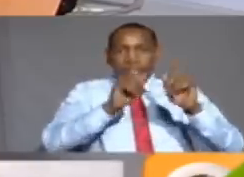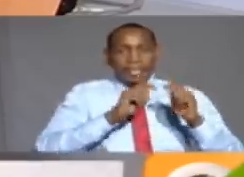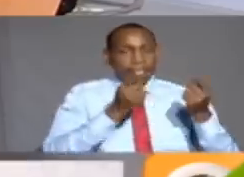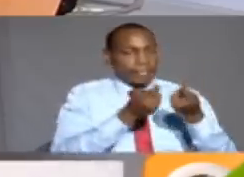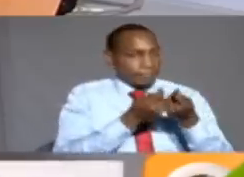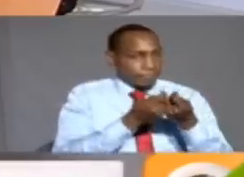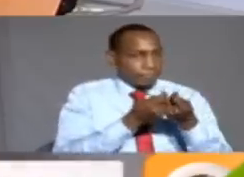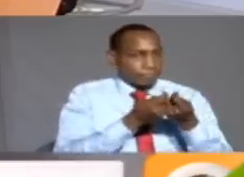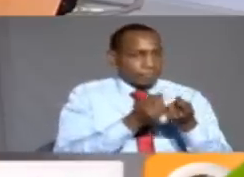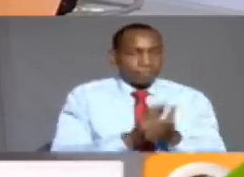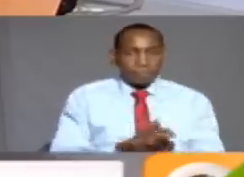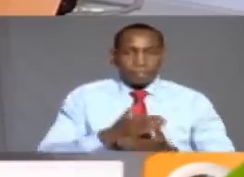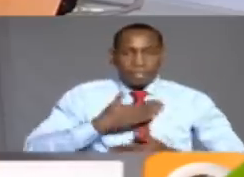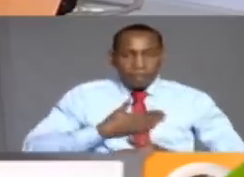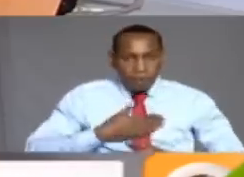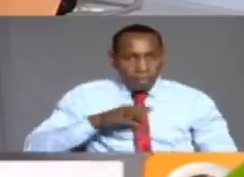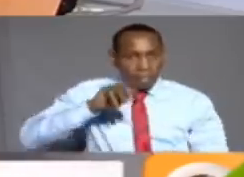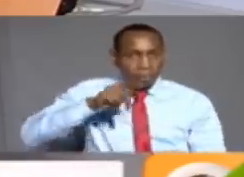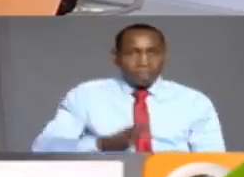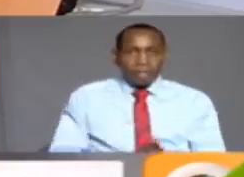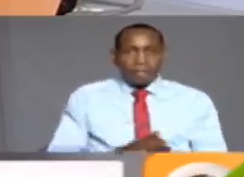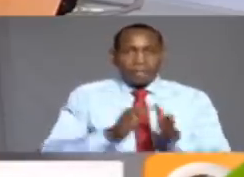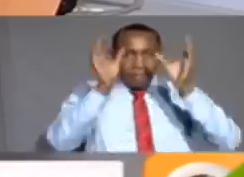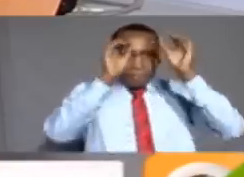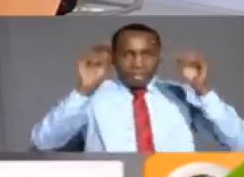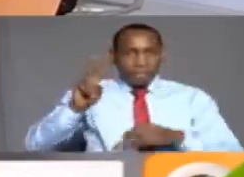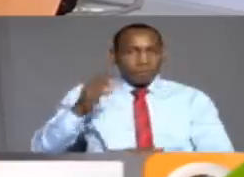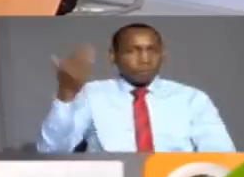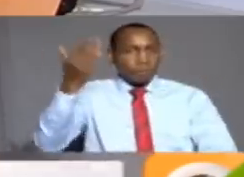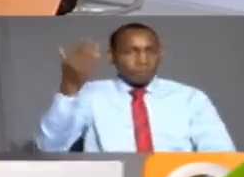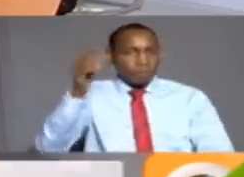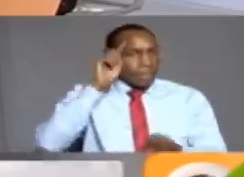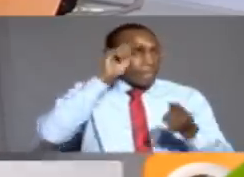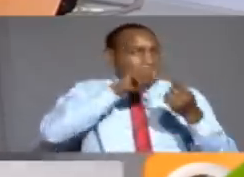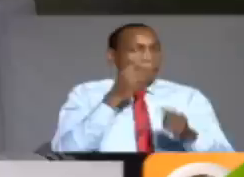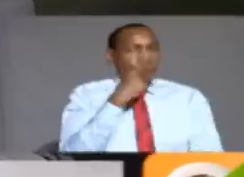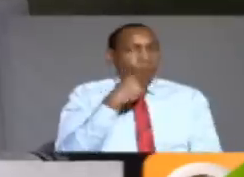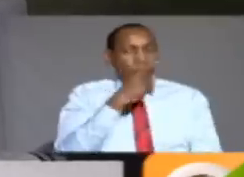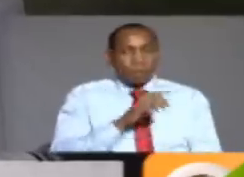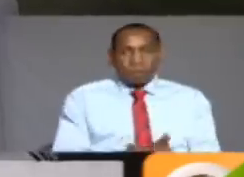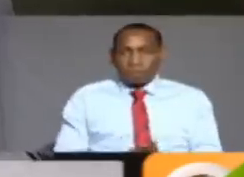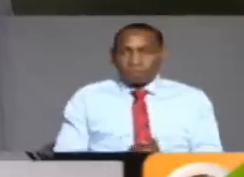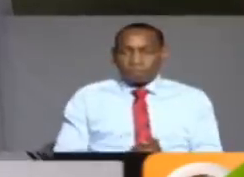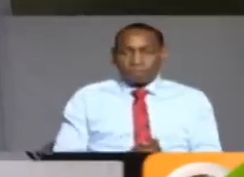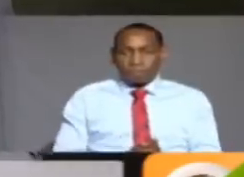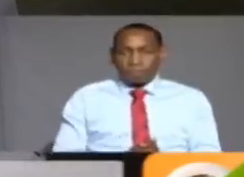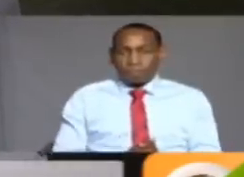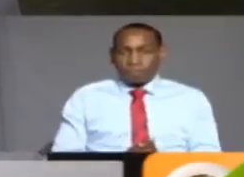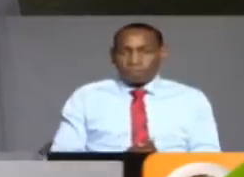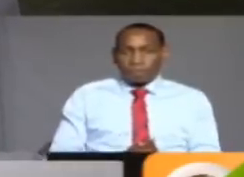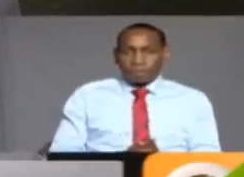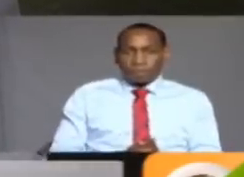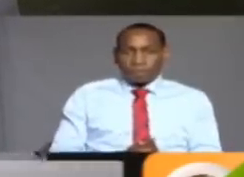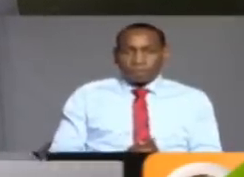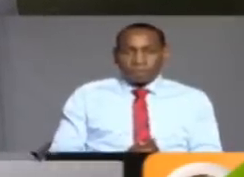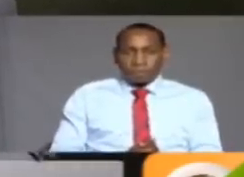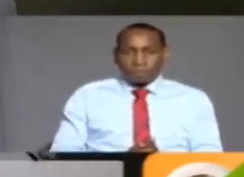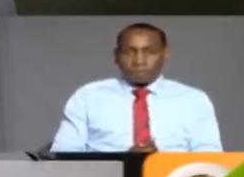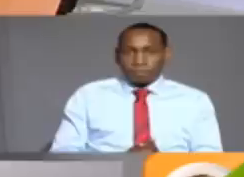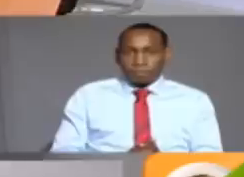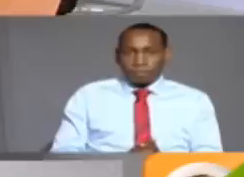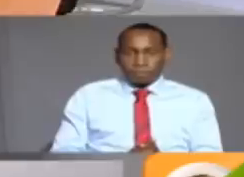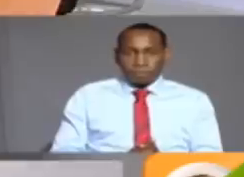Yes. Honorable Kuria, who was he addressing? Who was the president talking to? Well, and as you answer that, one of the things he said, I